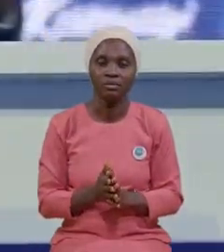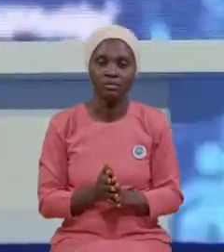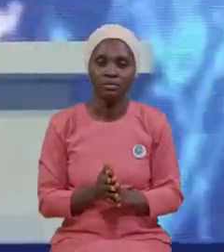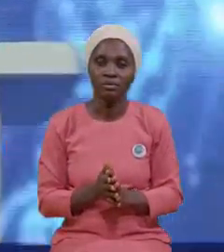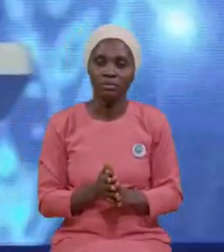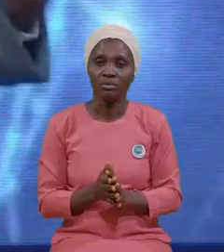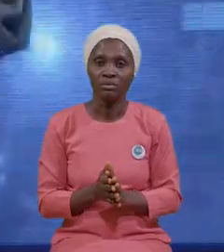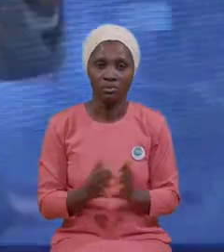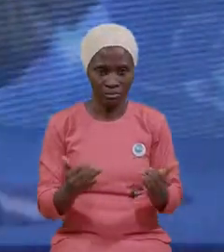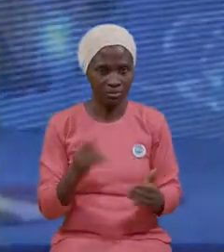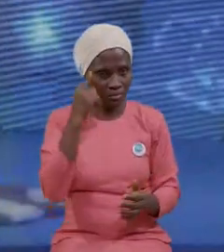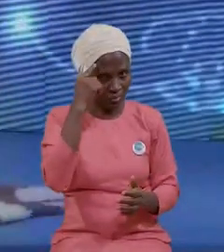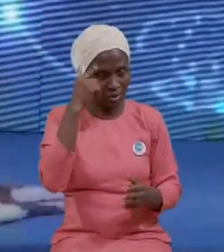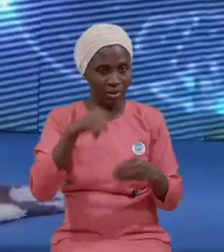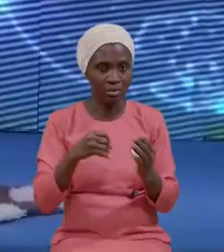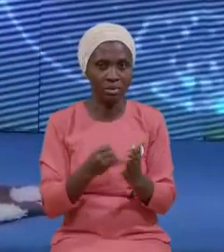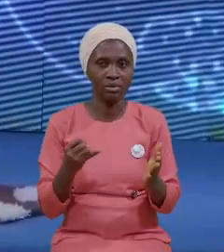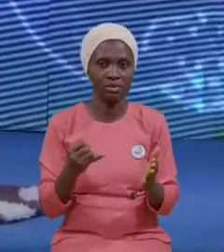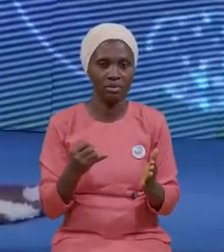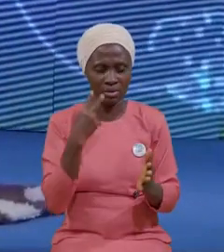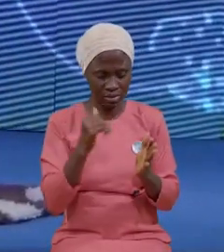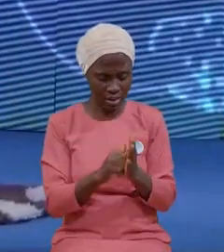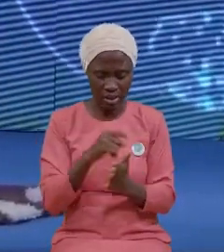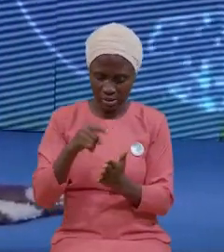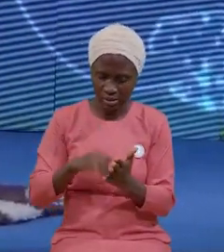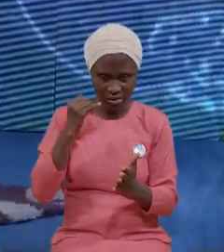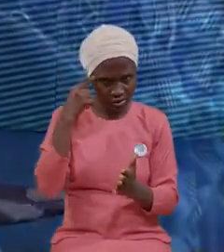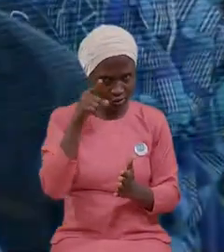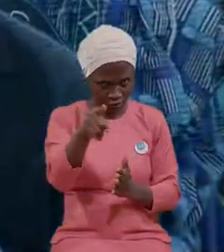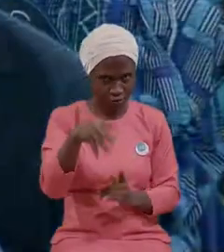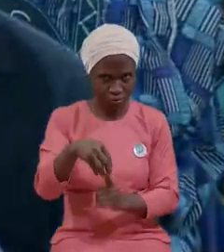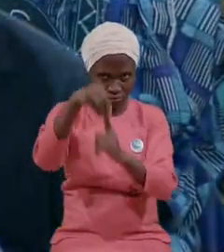Think about it as if this is for you in particular.